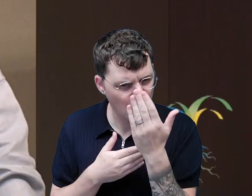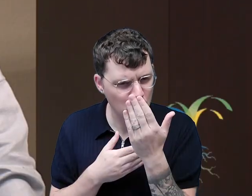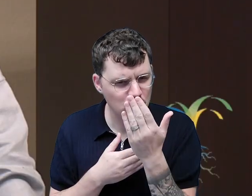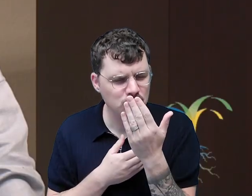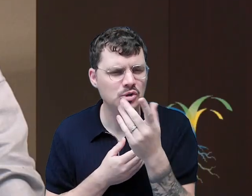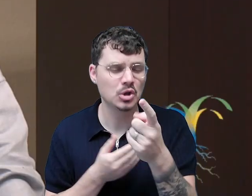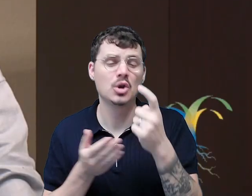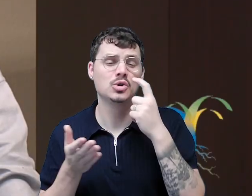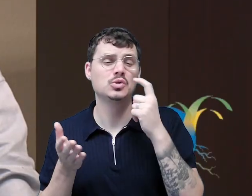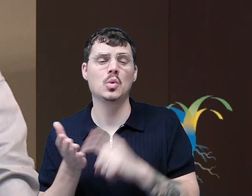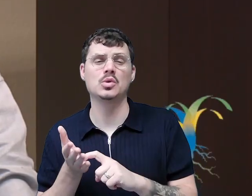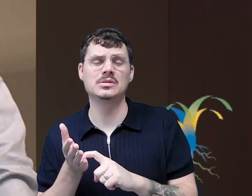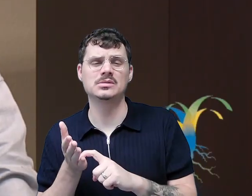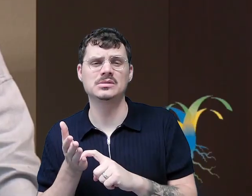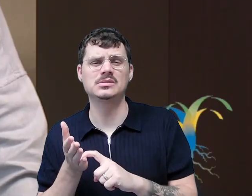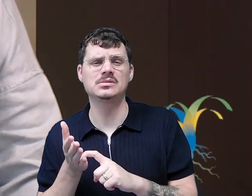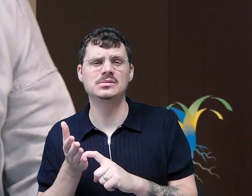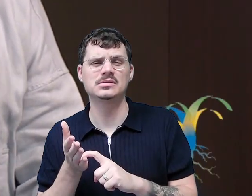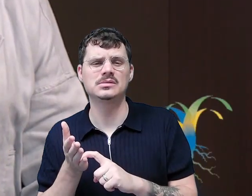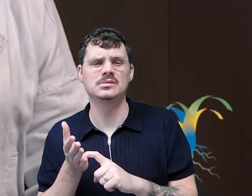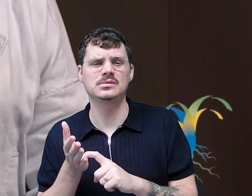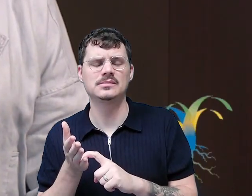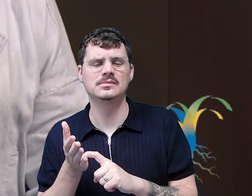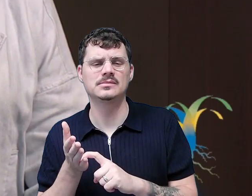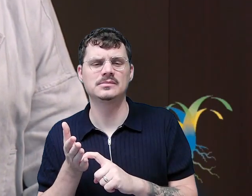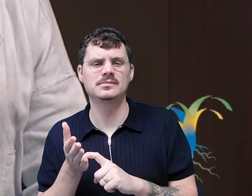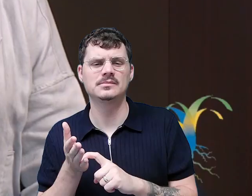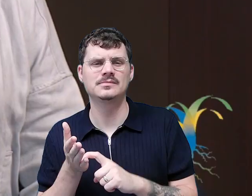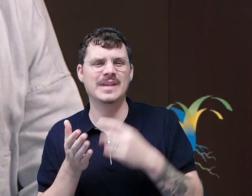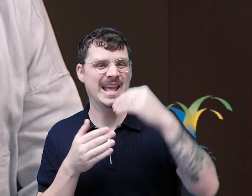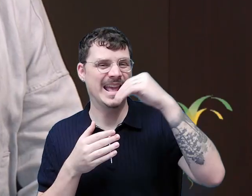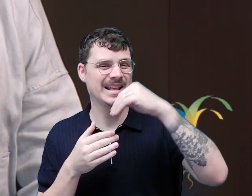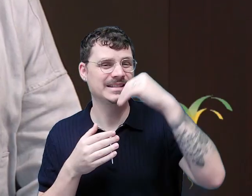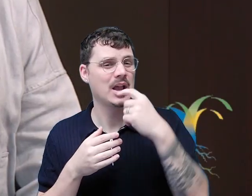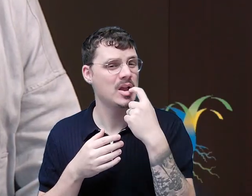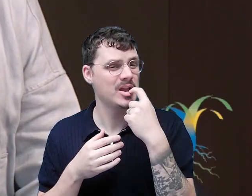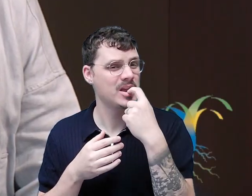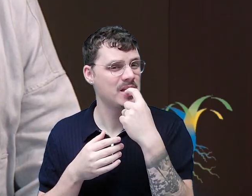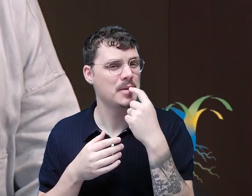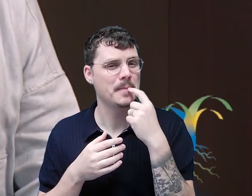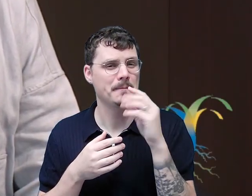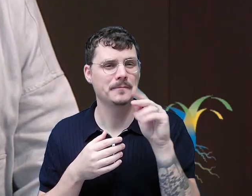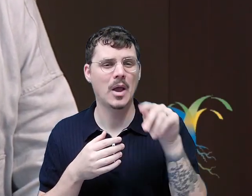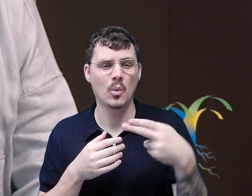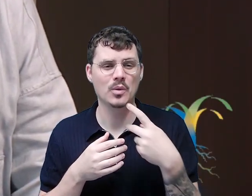them, you notice that the